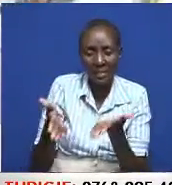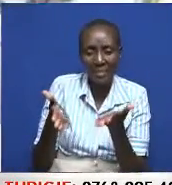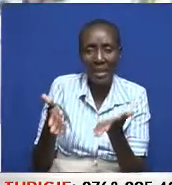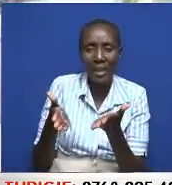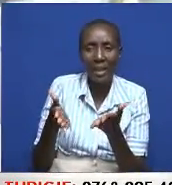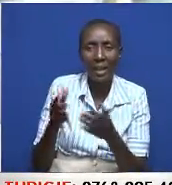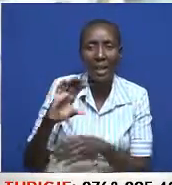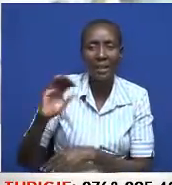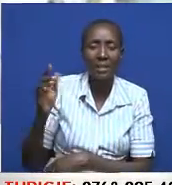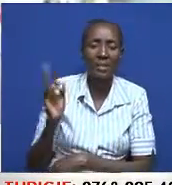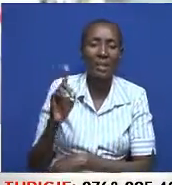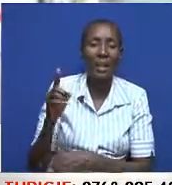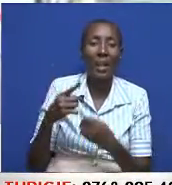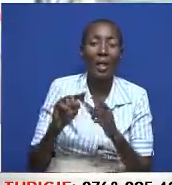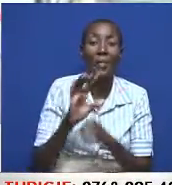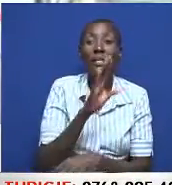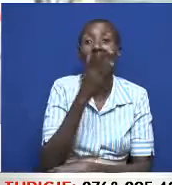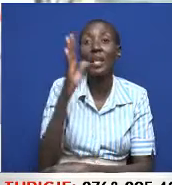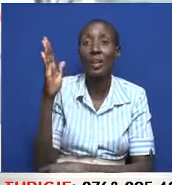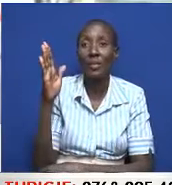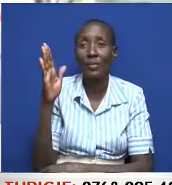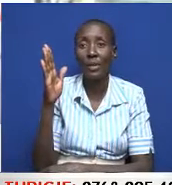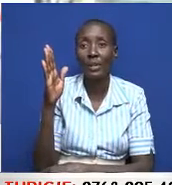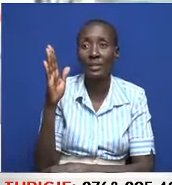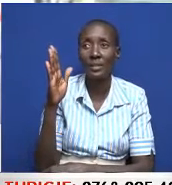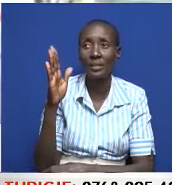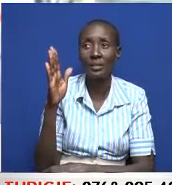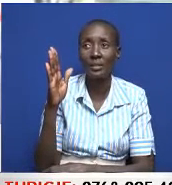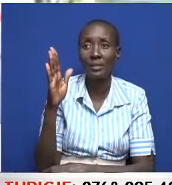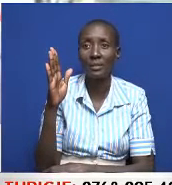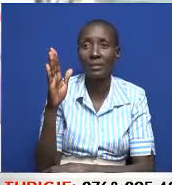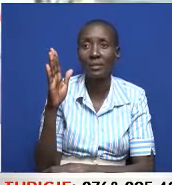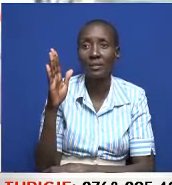They are in forests. These are forest-dwelling people who are hunters.